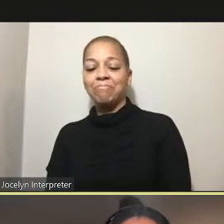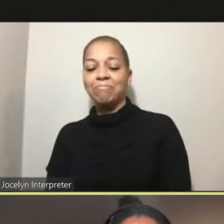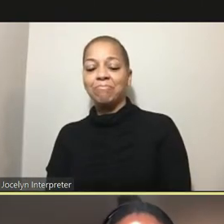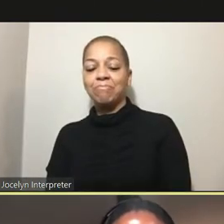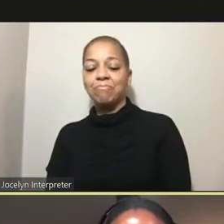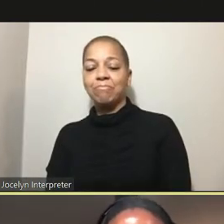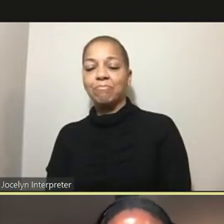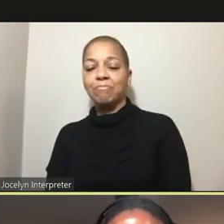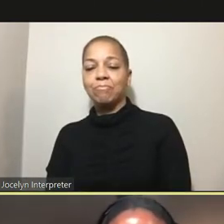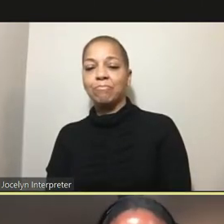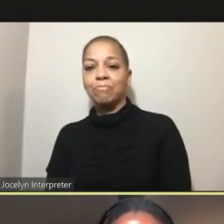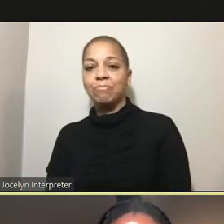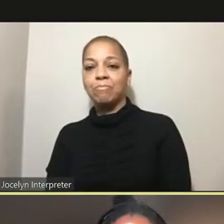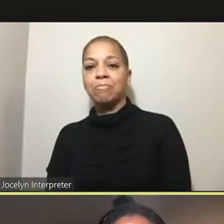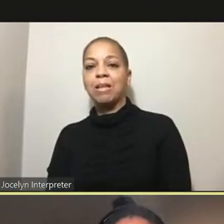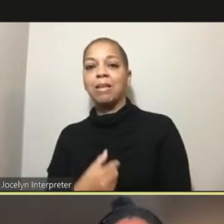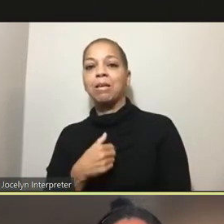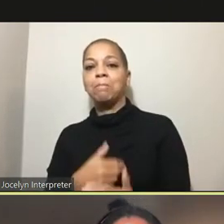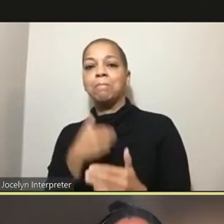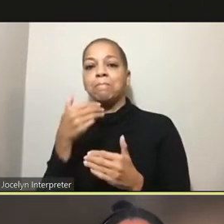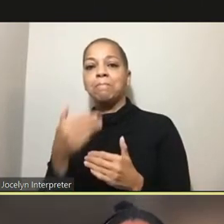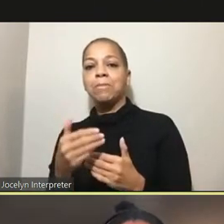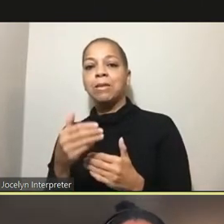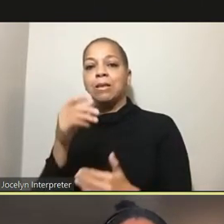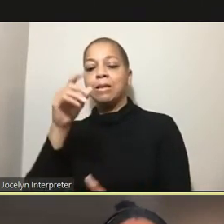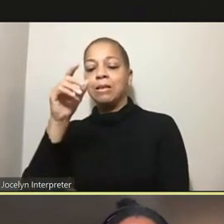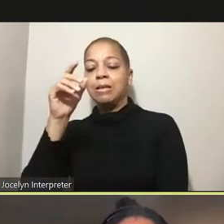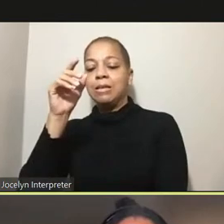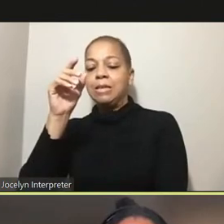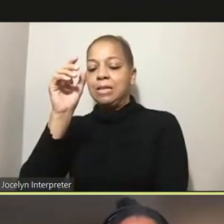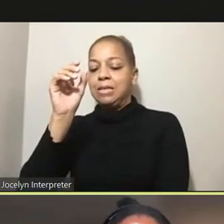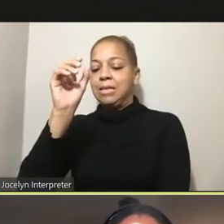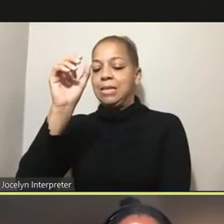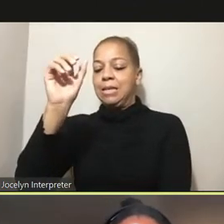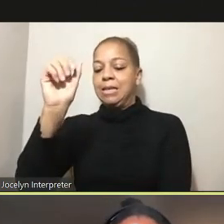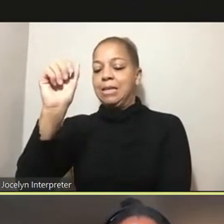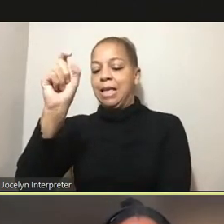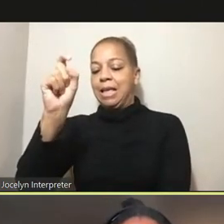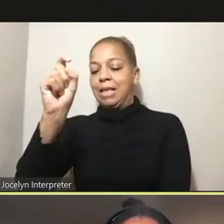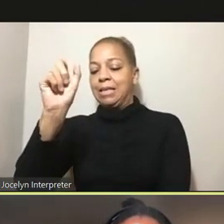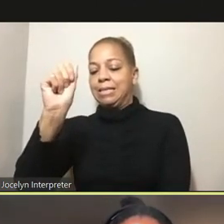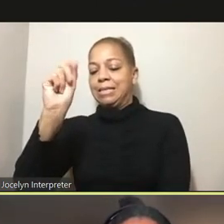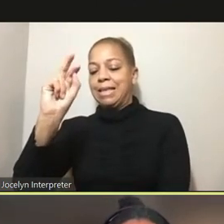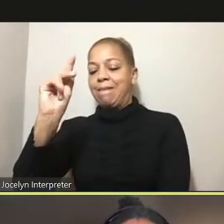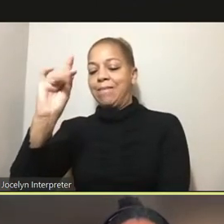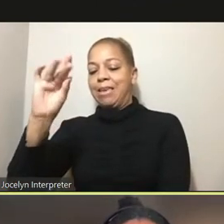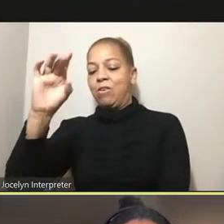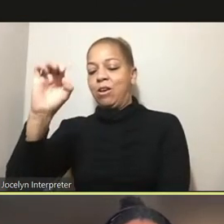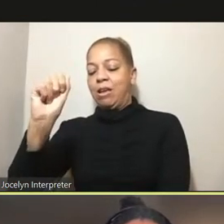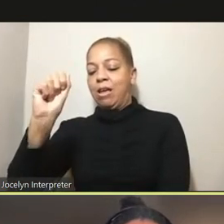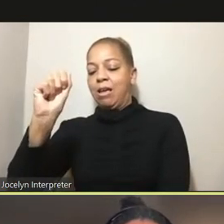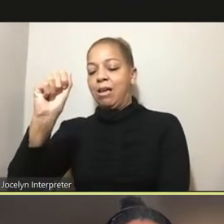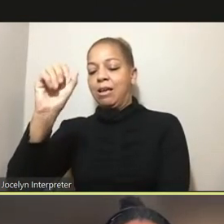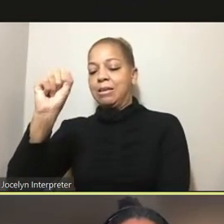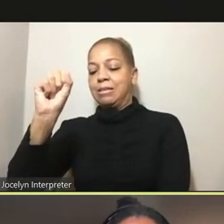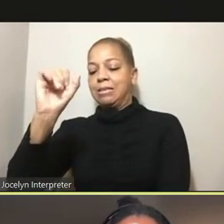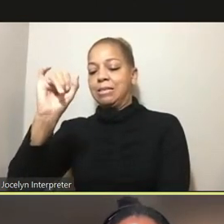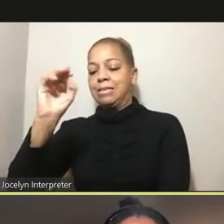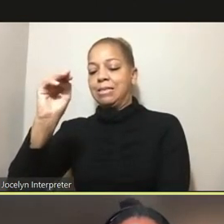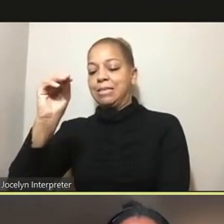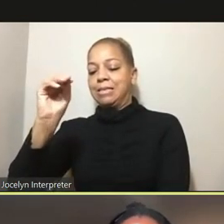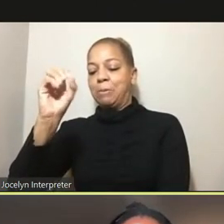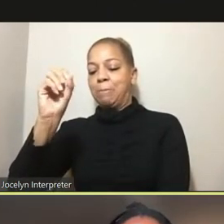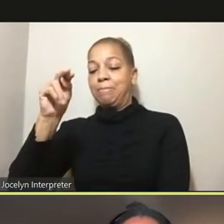And I'll go next. I'm Xaviera Simmons, and I'm in New York right now, in Manhattan.